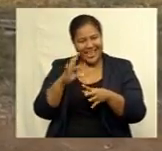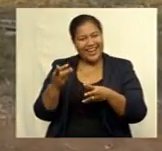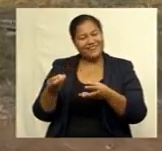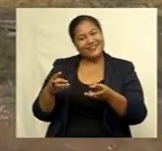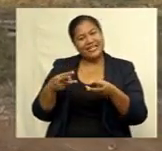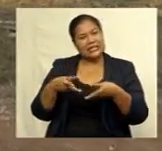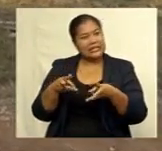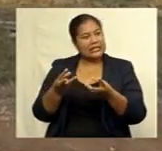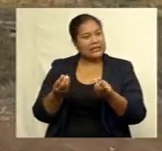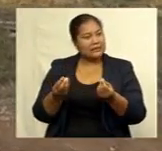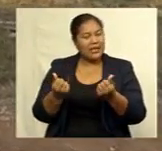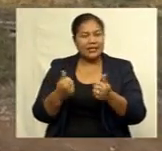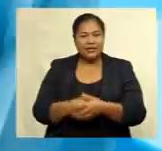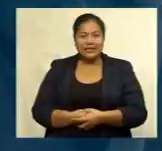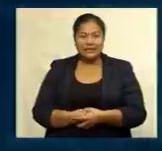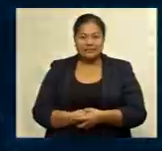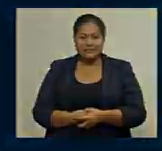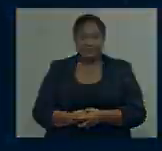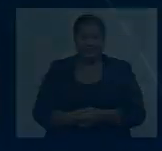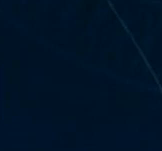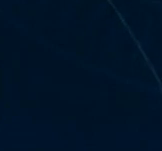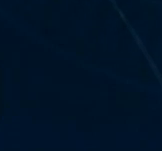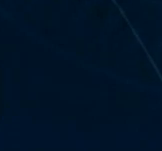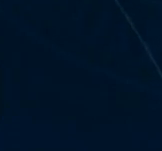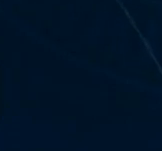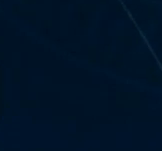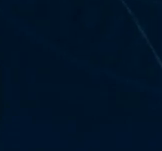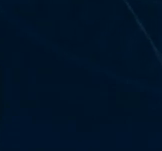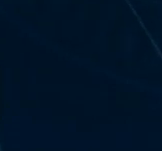View, FBC News.